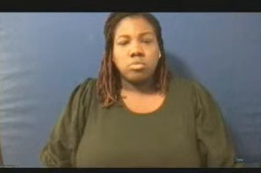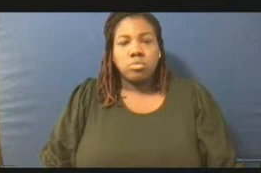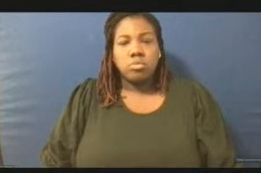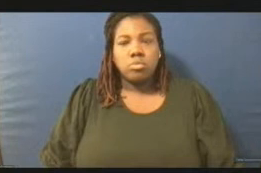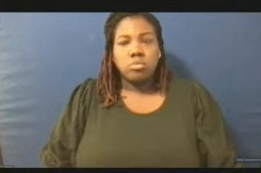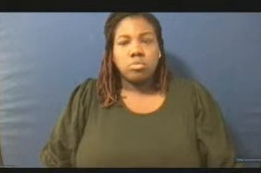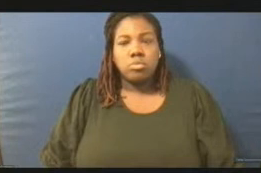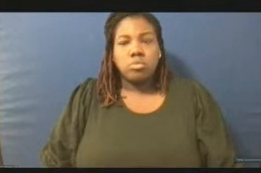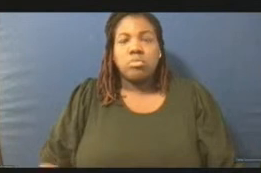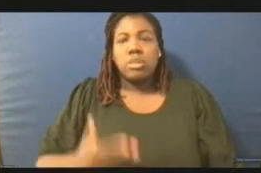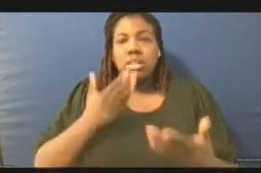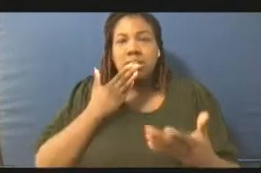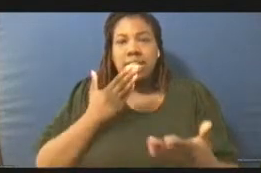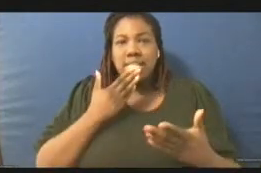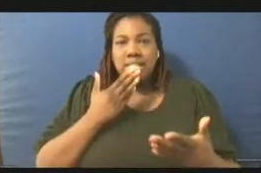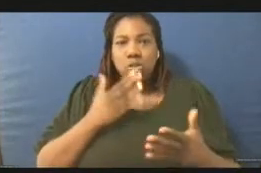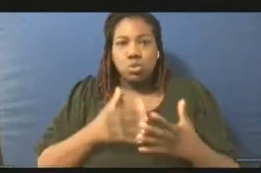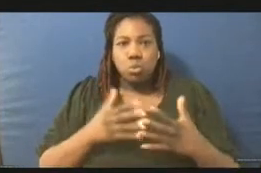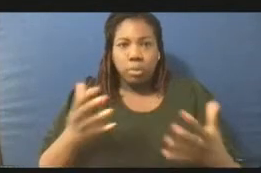Thank you very much.